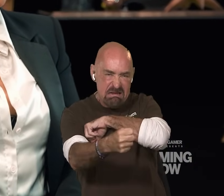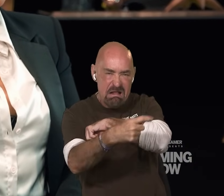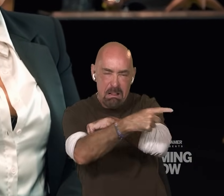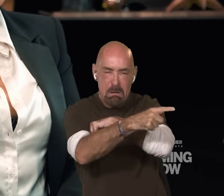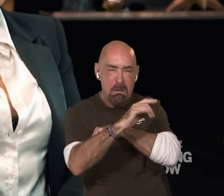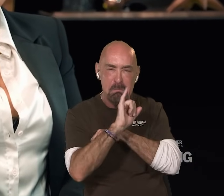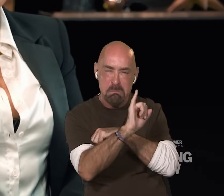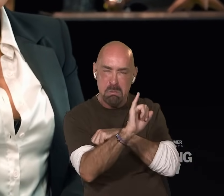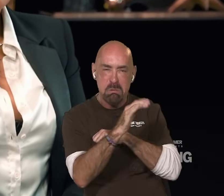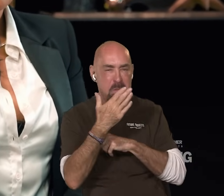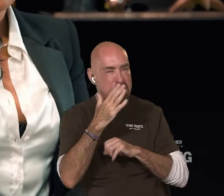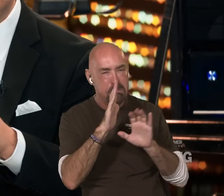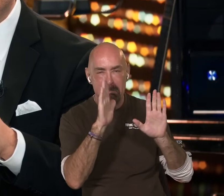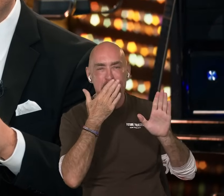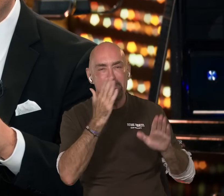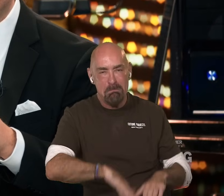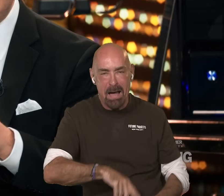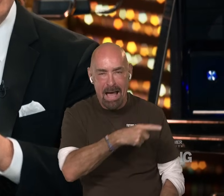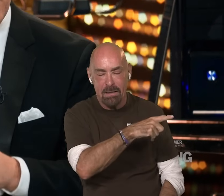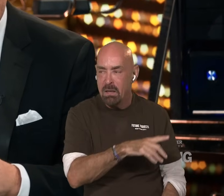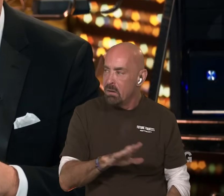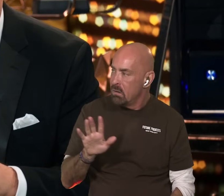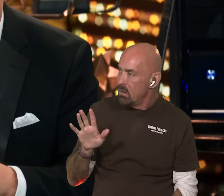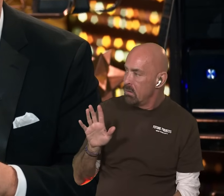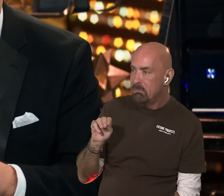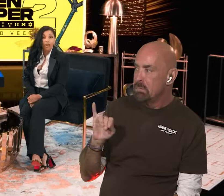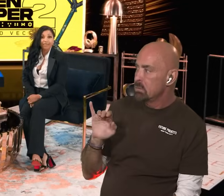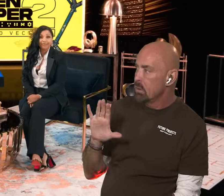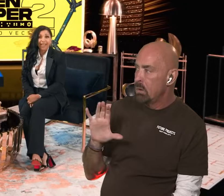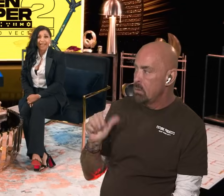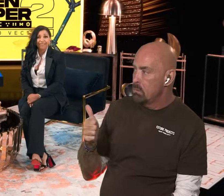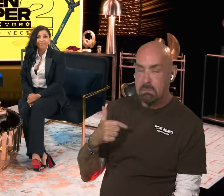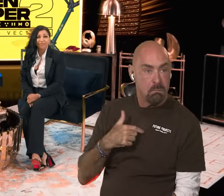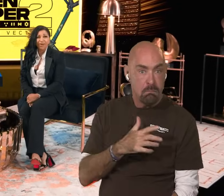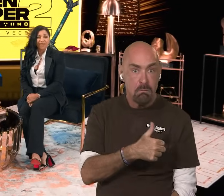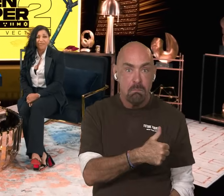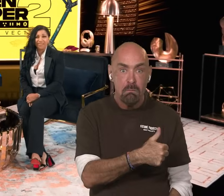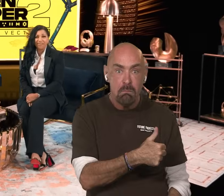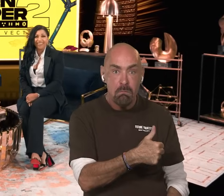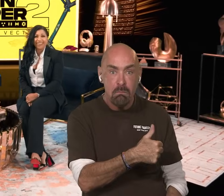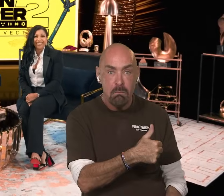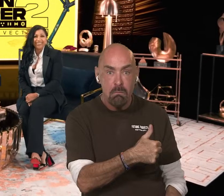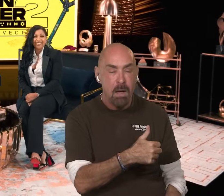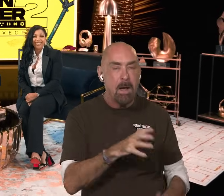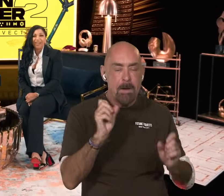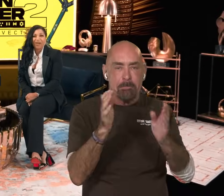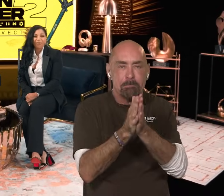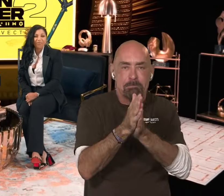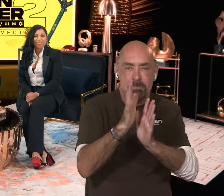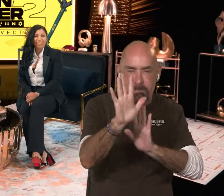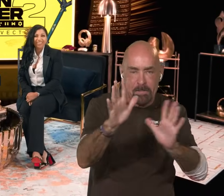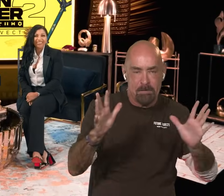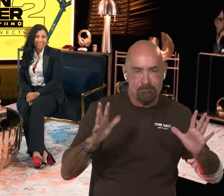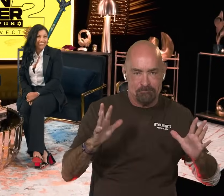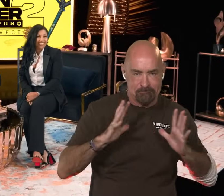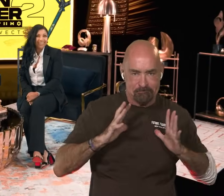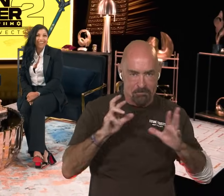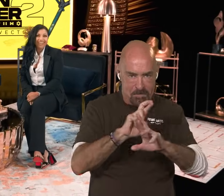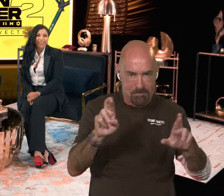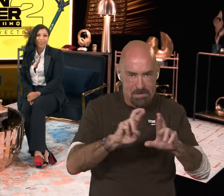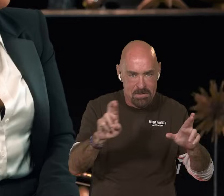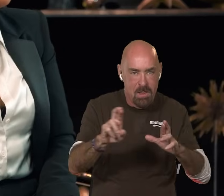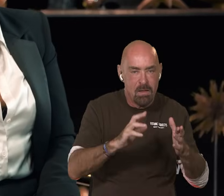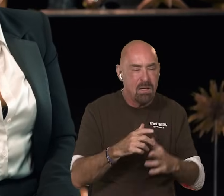made a powerful enemy today, Plot. Mika, is everything okay? Yeah, what? Yeah. Why wouldn't it be? Okay, great. Yeah. As I was